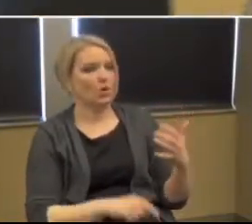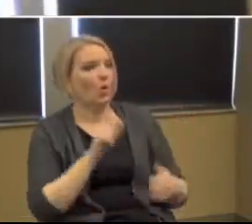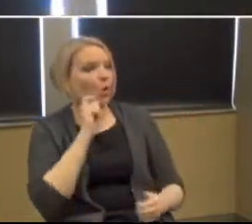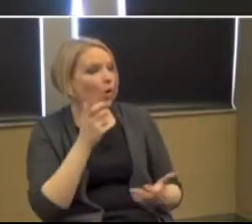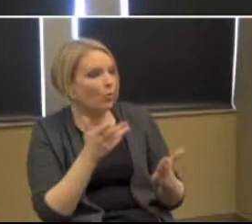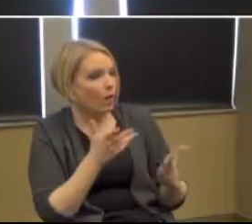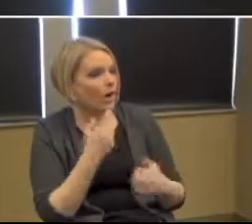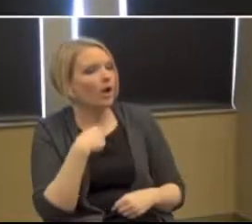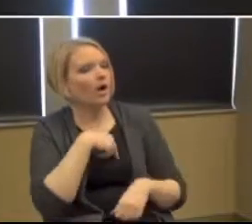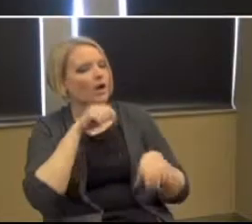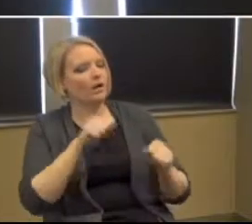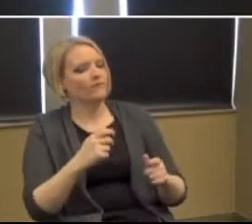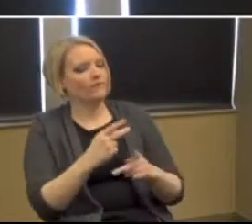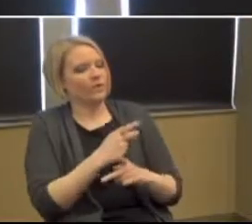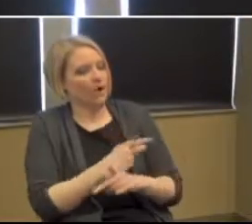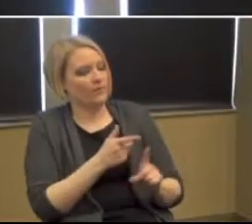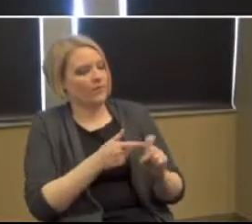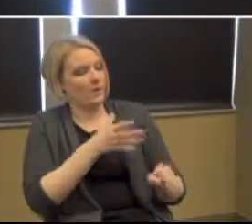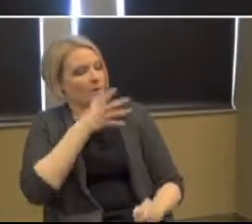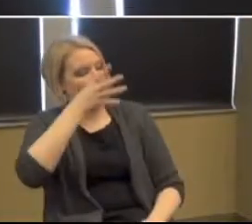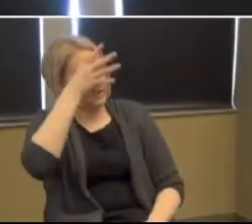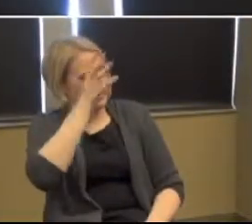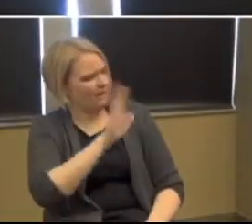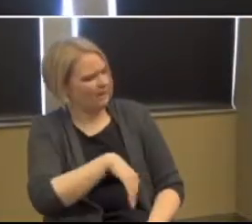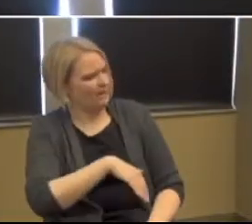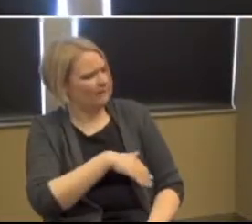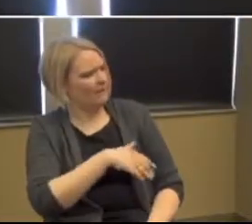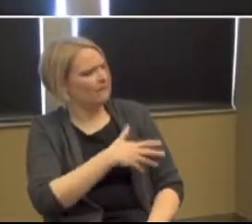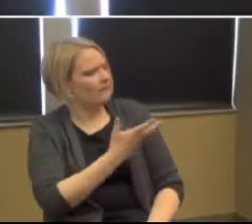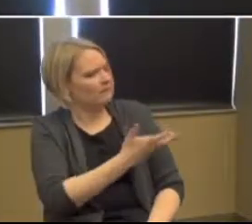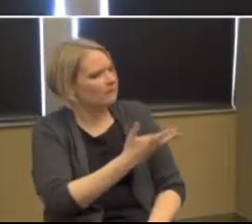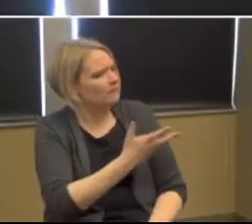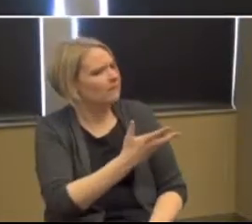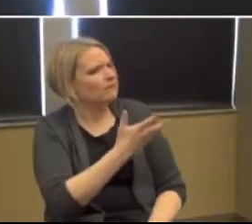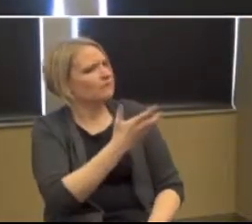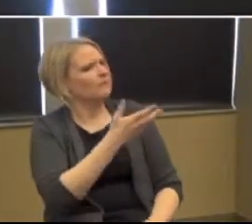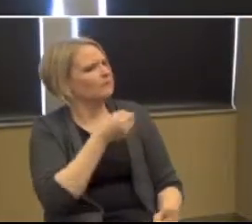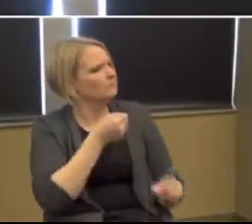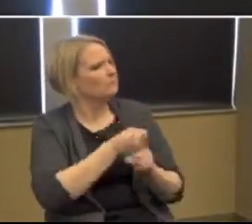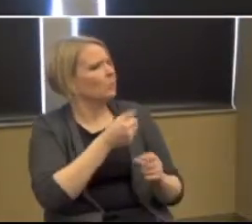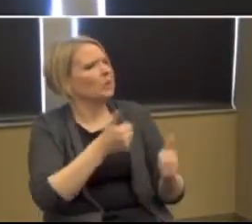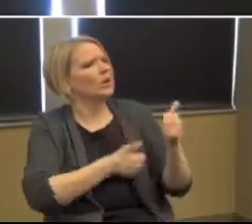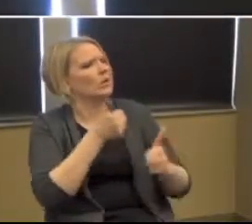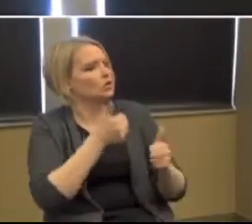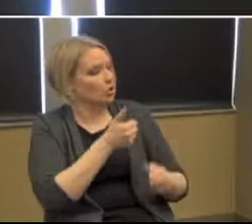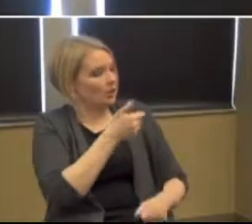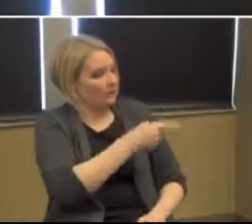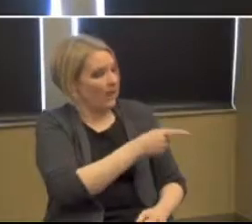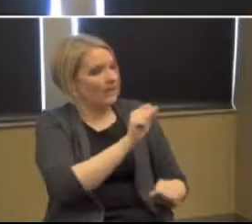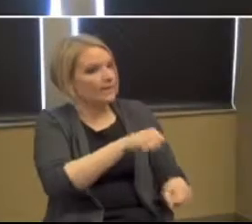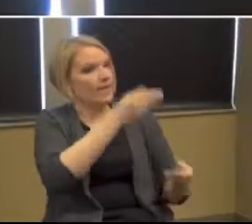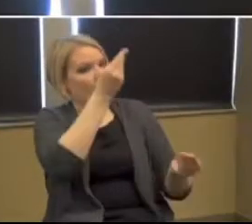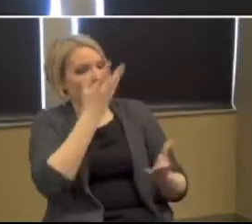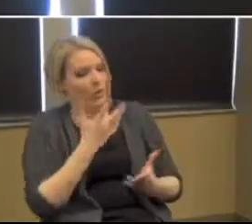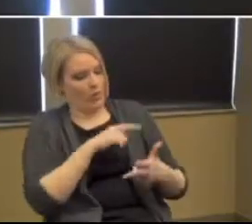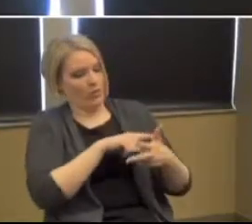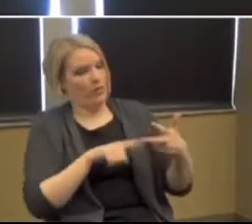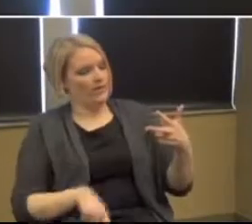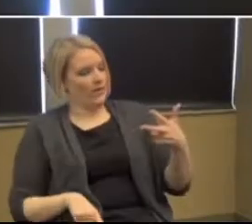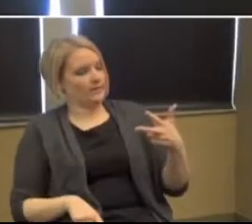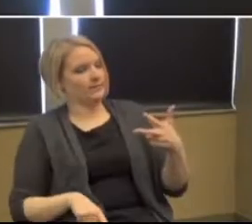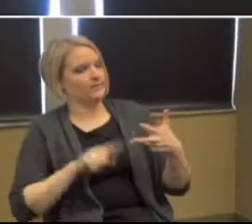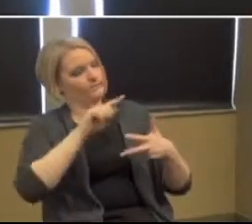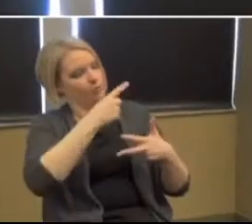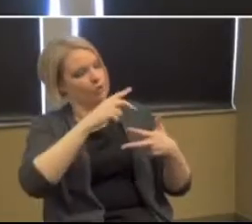we can find out from parents what those big glaring things are, if they can prioritize 3 different things that would make